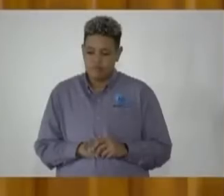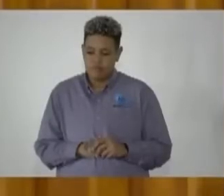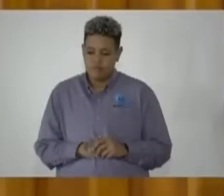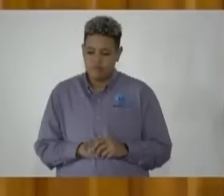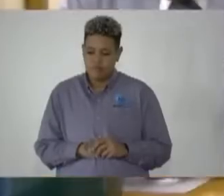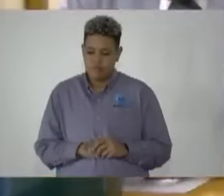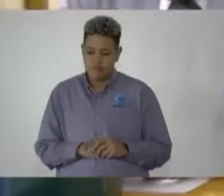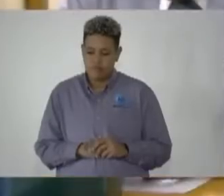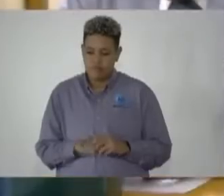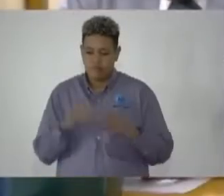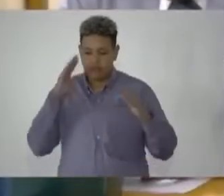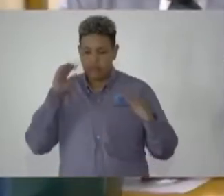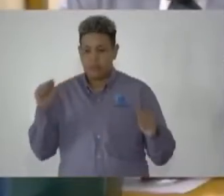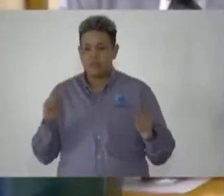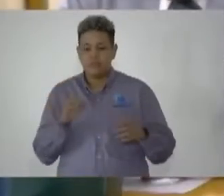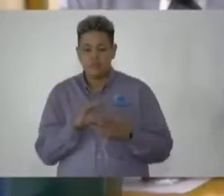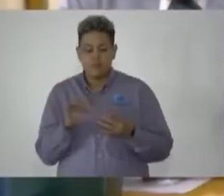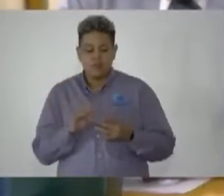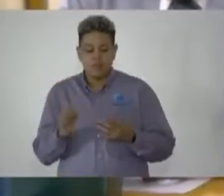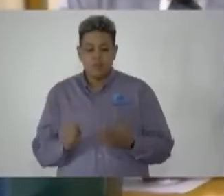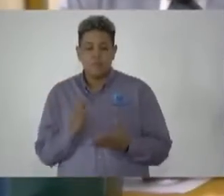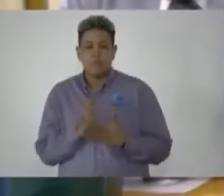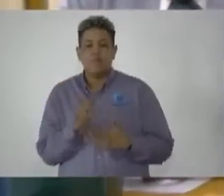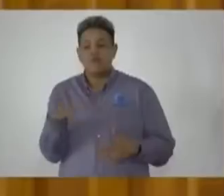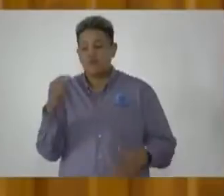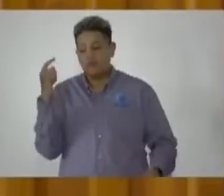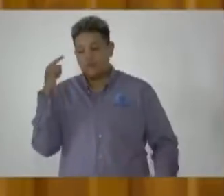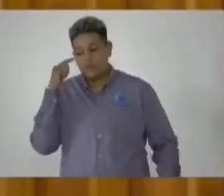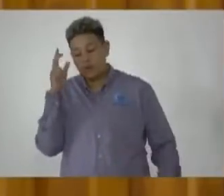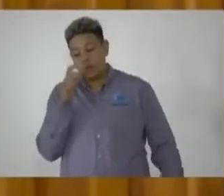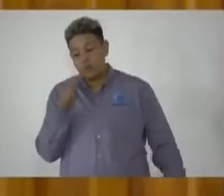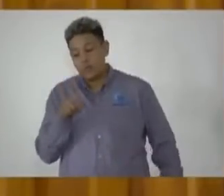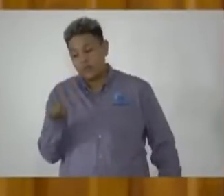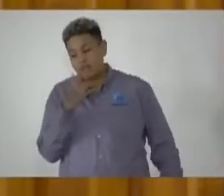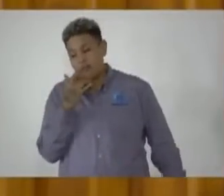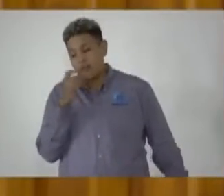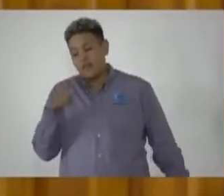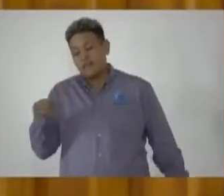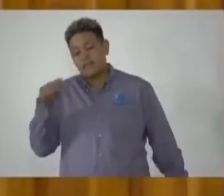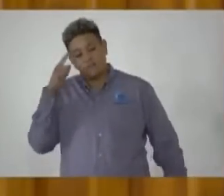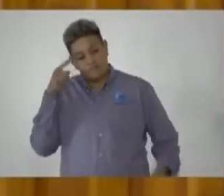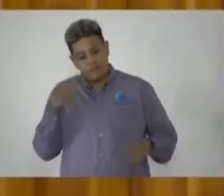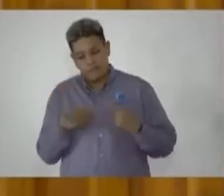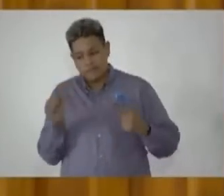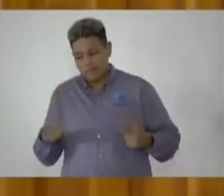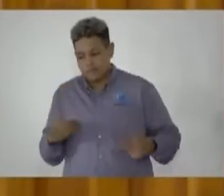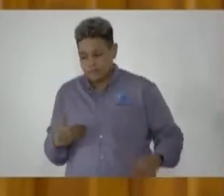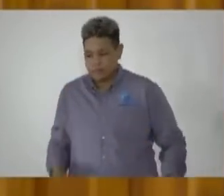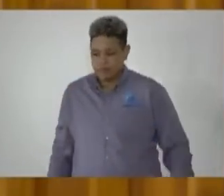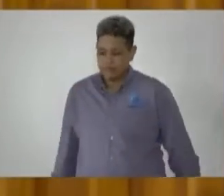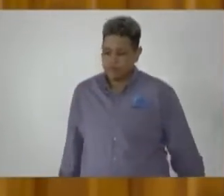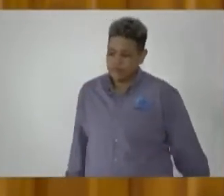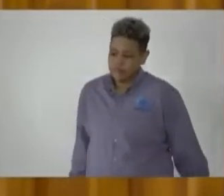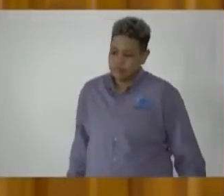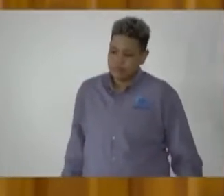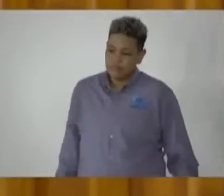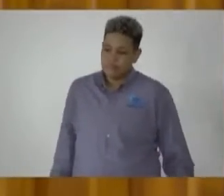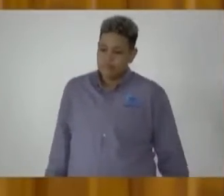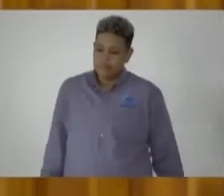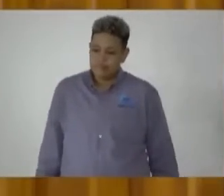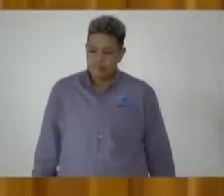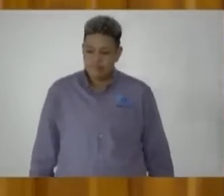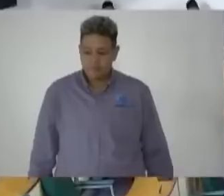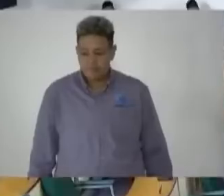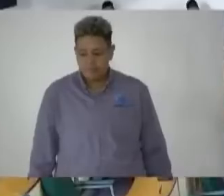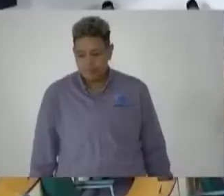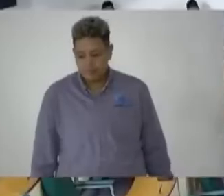Mr. President, I ask that the motion be approved. Members should have heard the question. Those in favor? Aye. Against? Senator